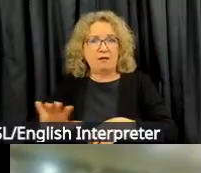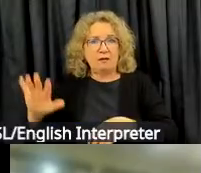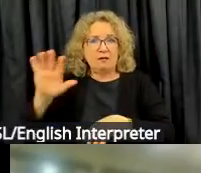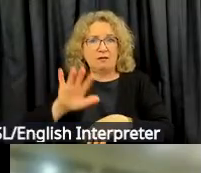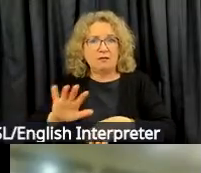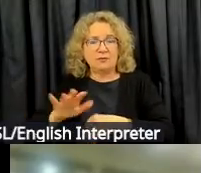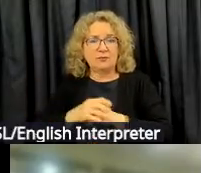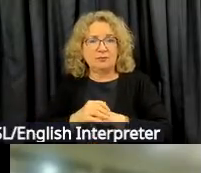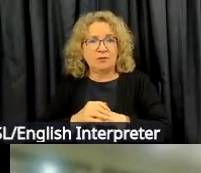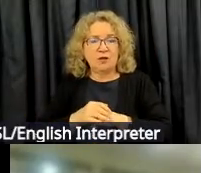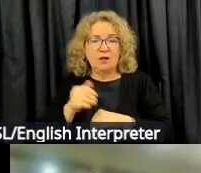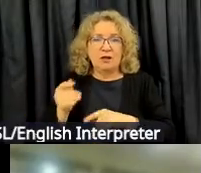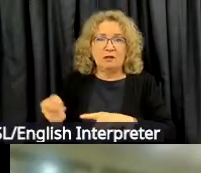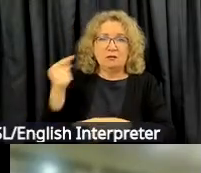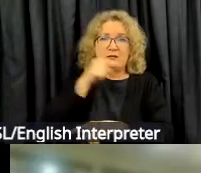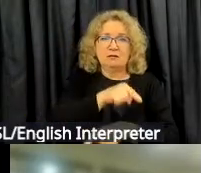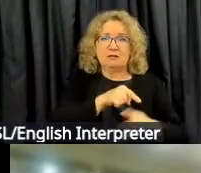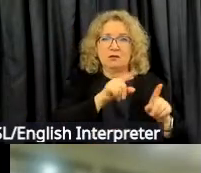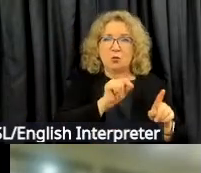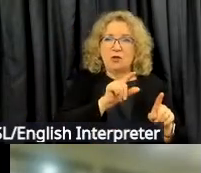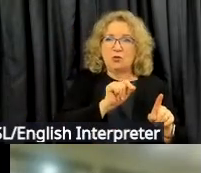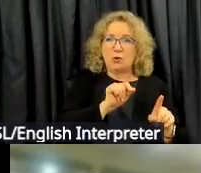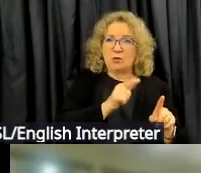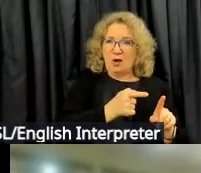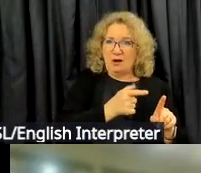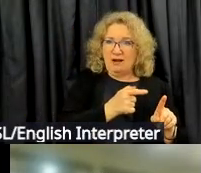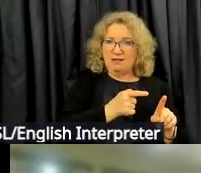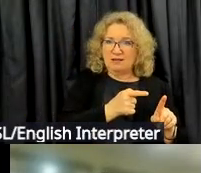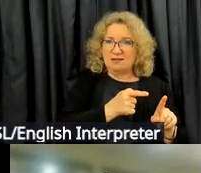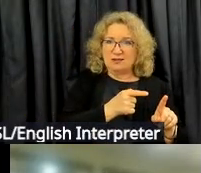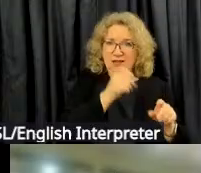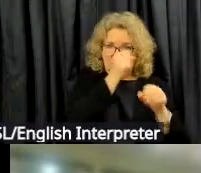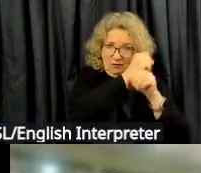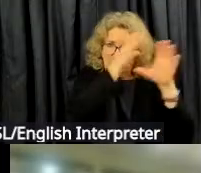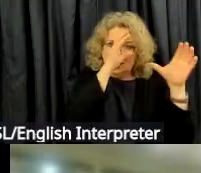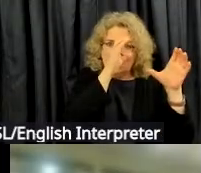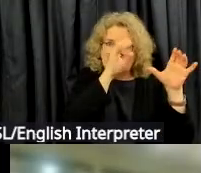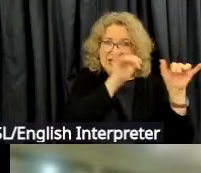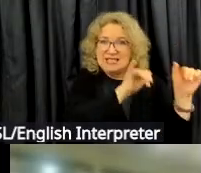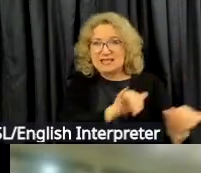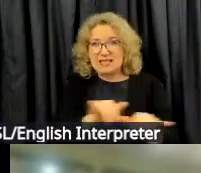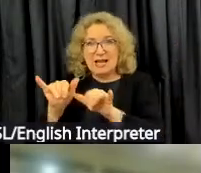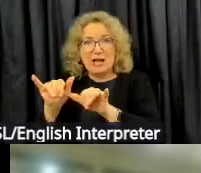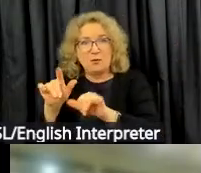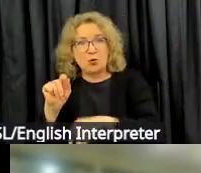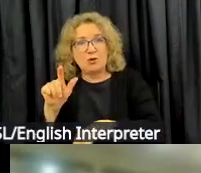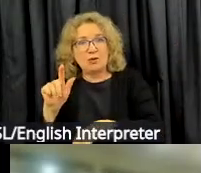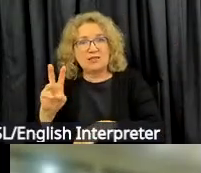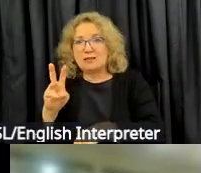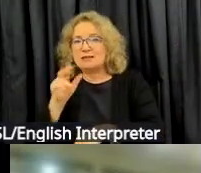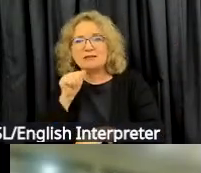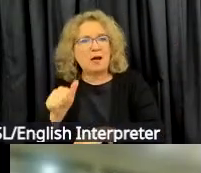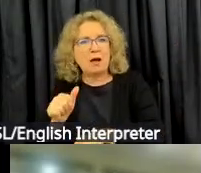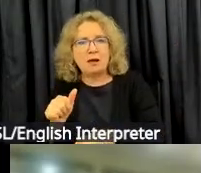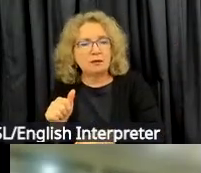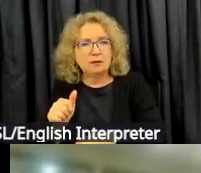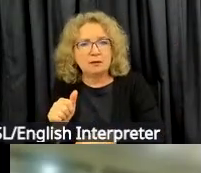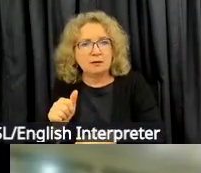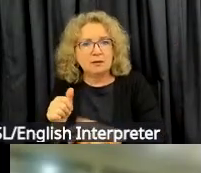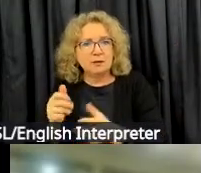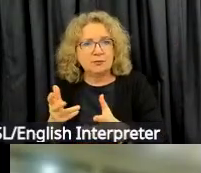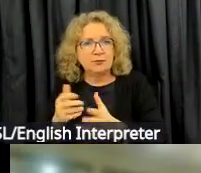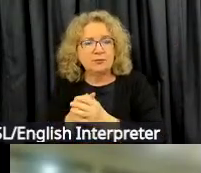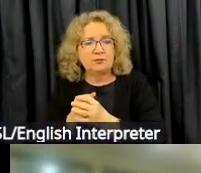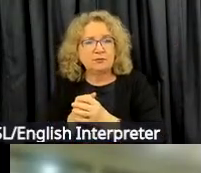had in 21 is going to stay in 2026 exactly the same. The take point that